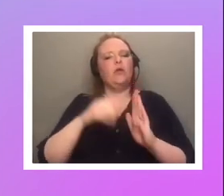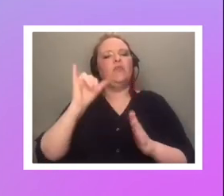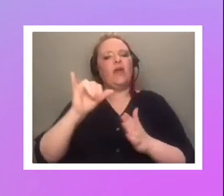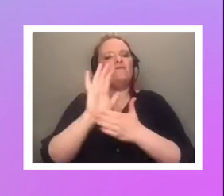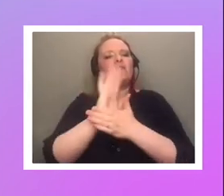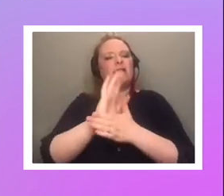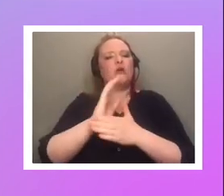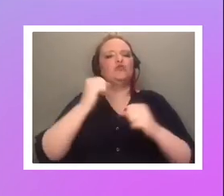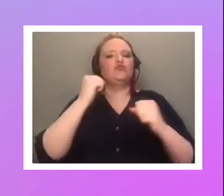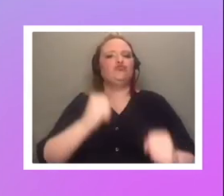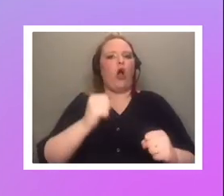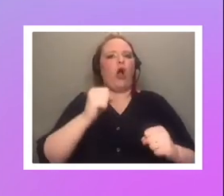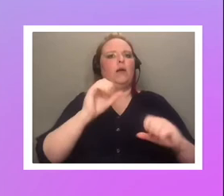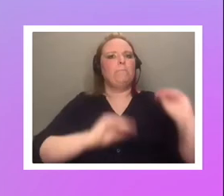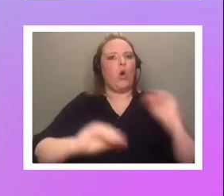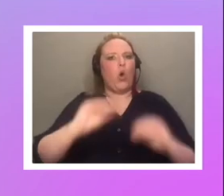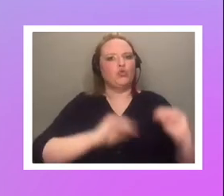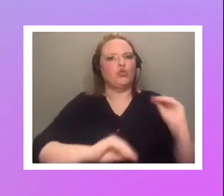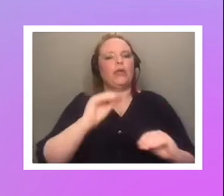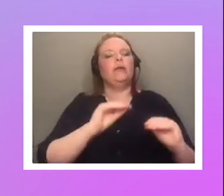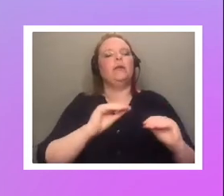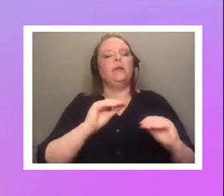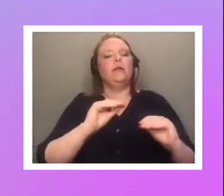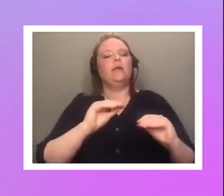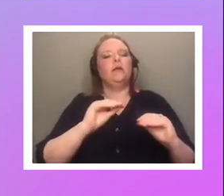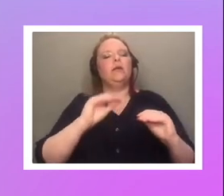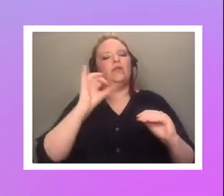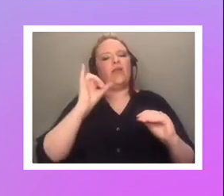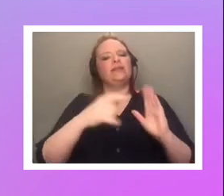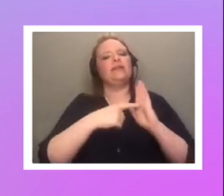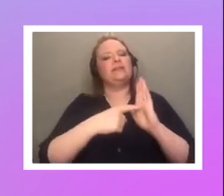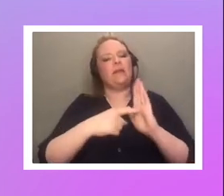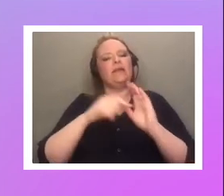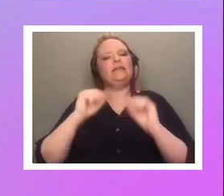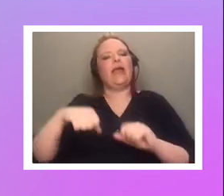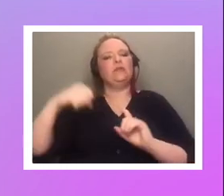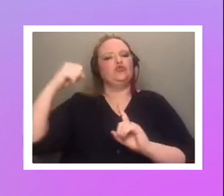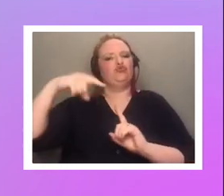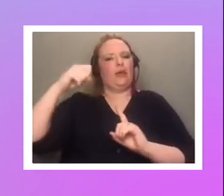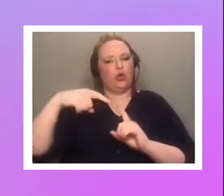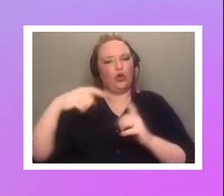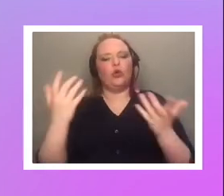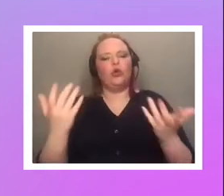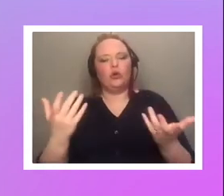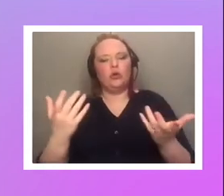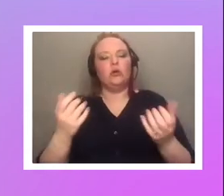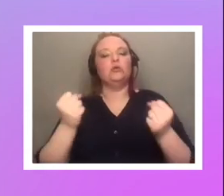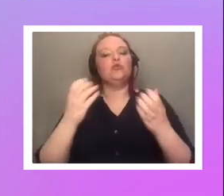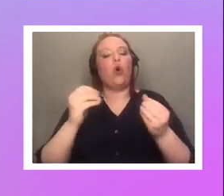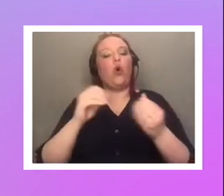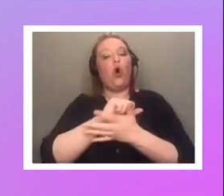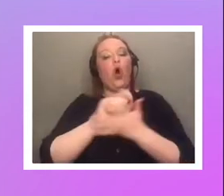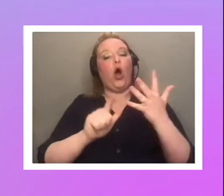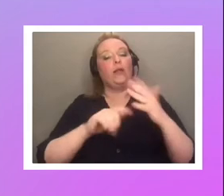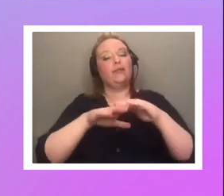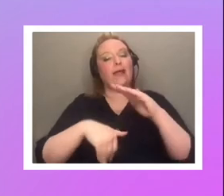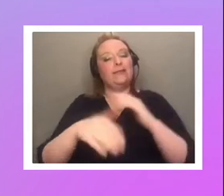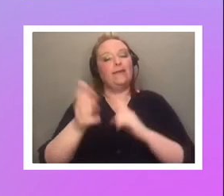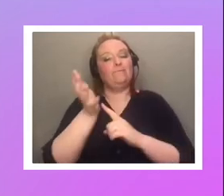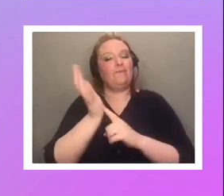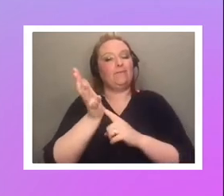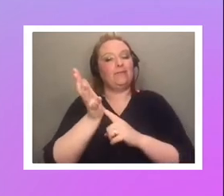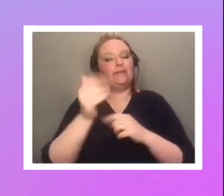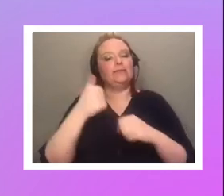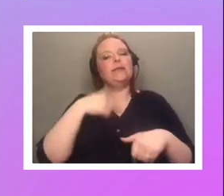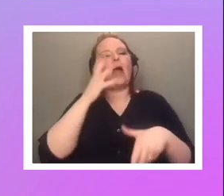a high amount of motion that is literally examples of motion that can be triggering. All of these are less than 5 seconds long. I'll